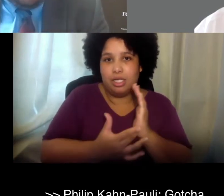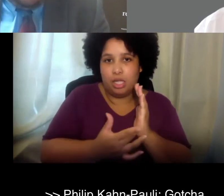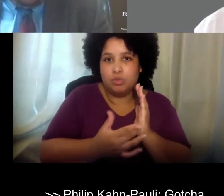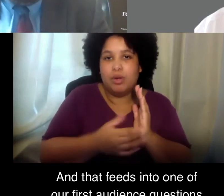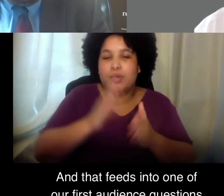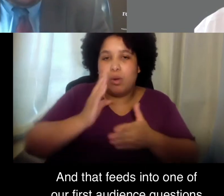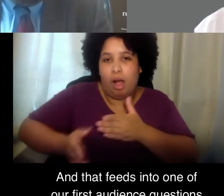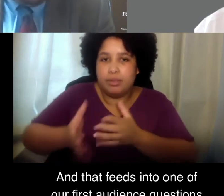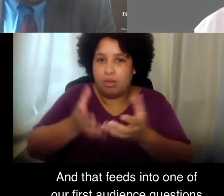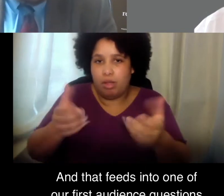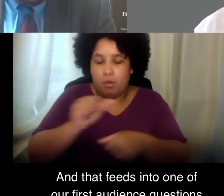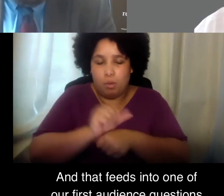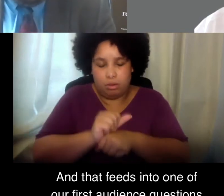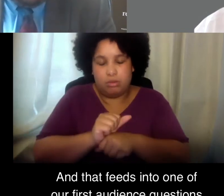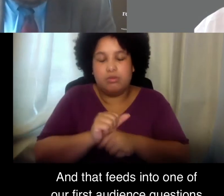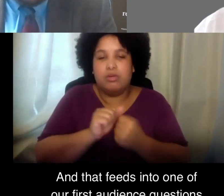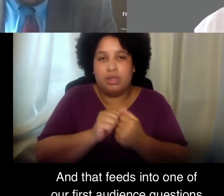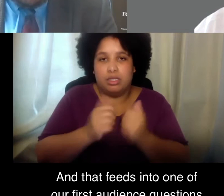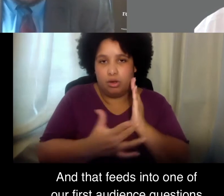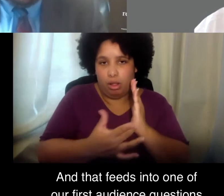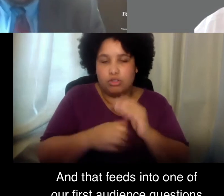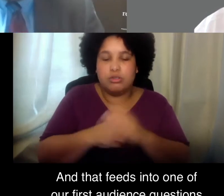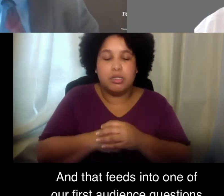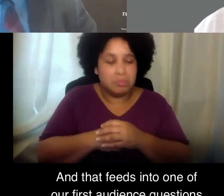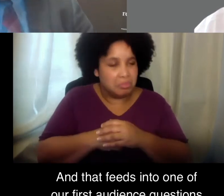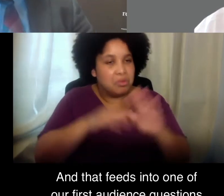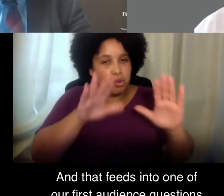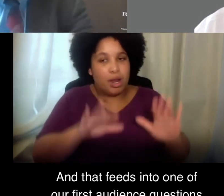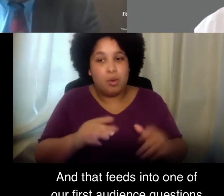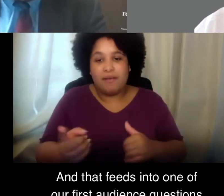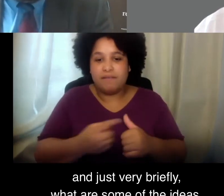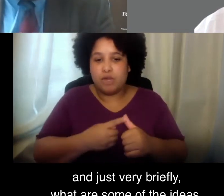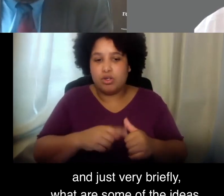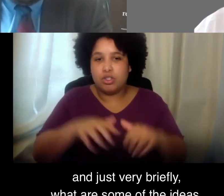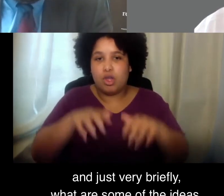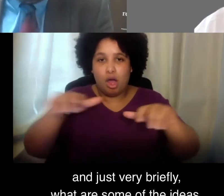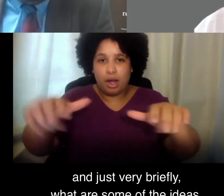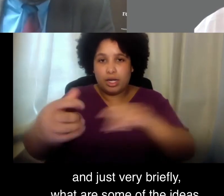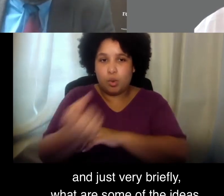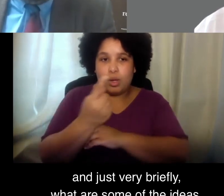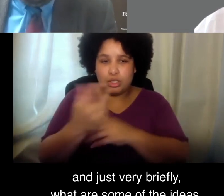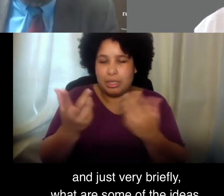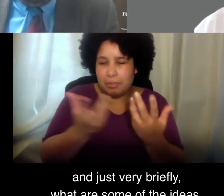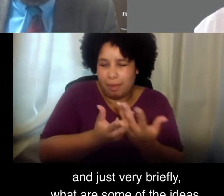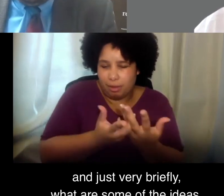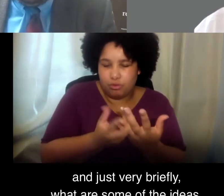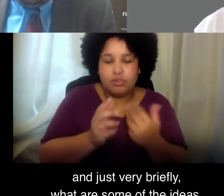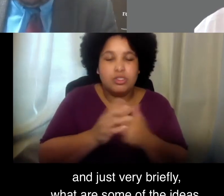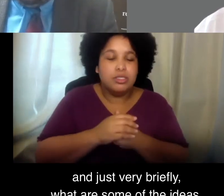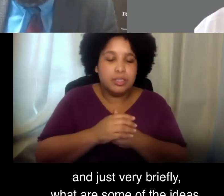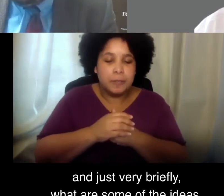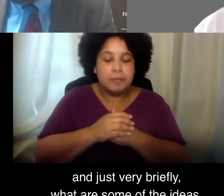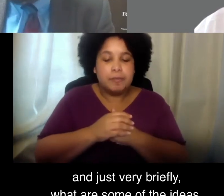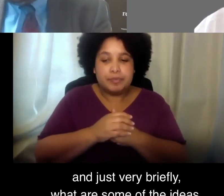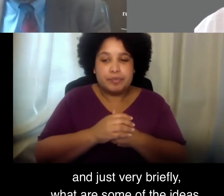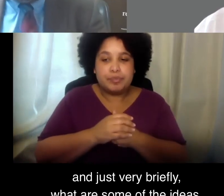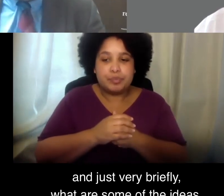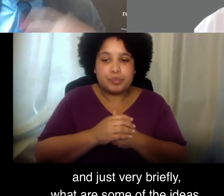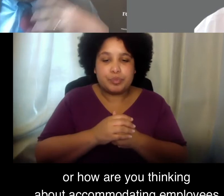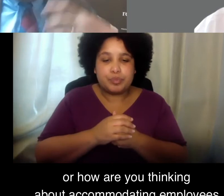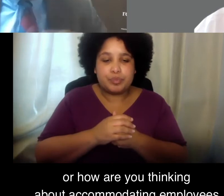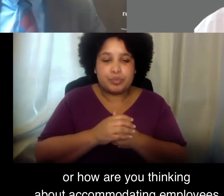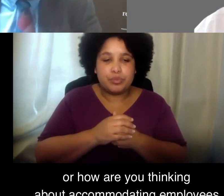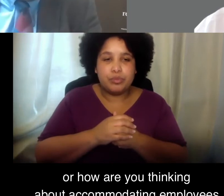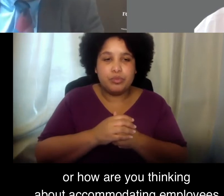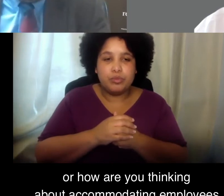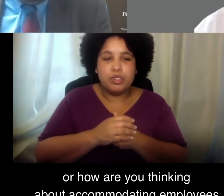Gotcha. And that feeds into one of our first audience questions. And just, very briefly, what are some of the ideas,